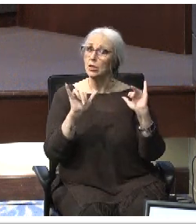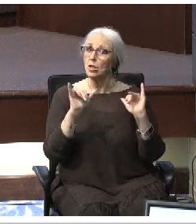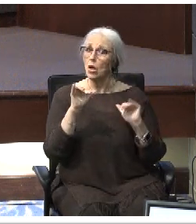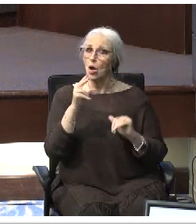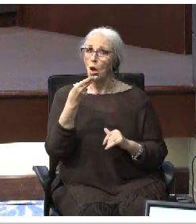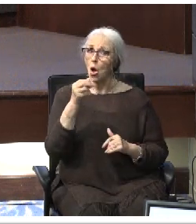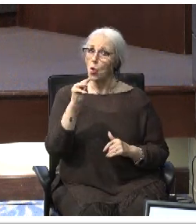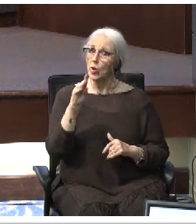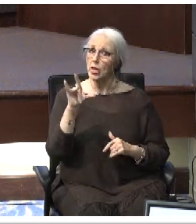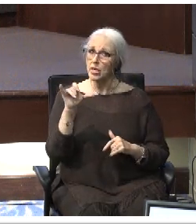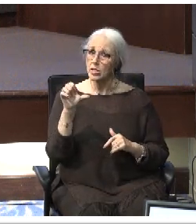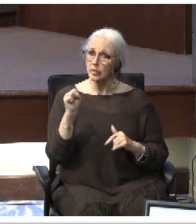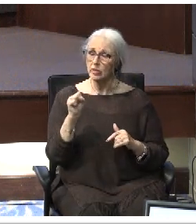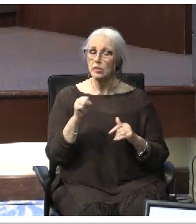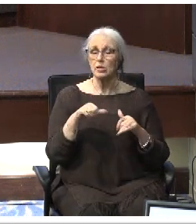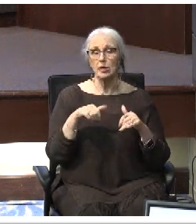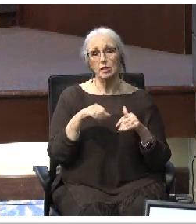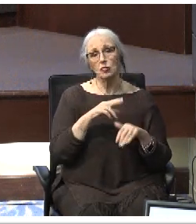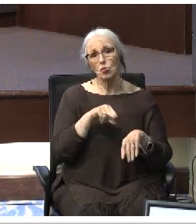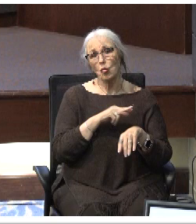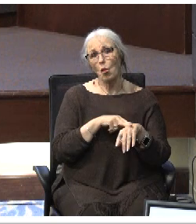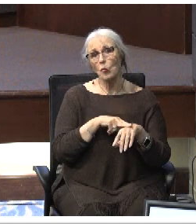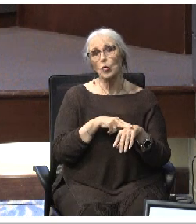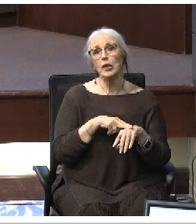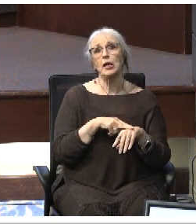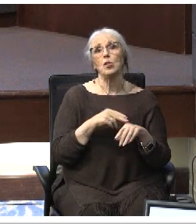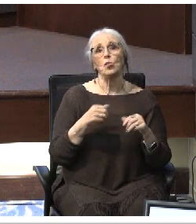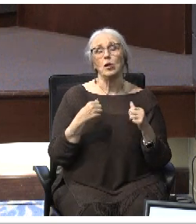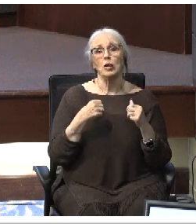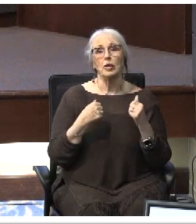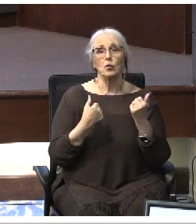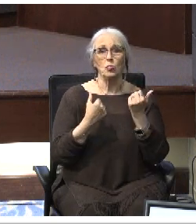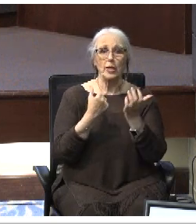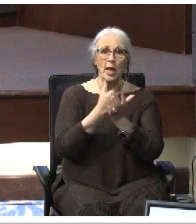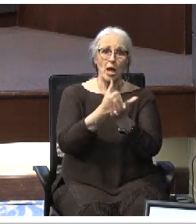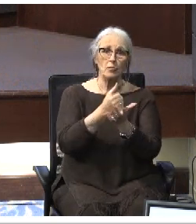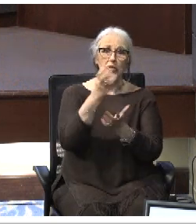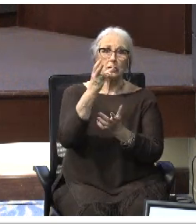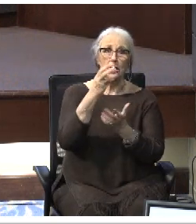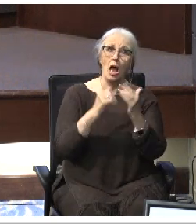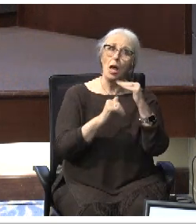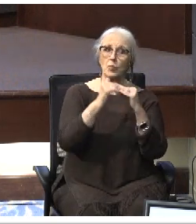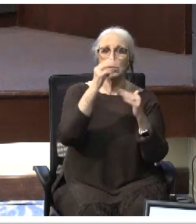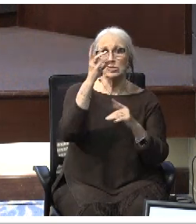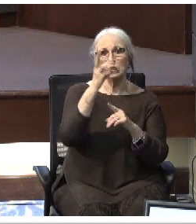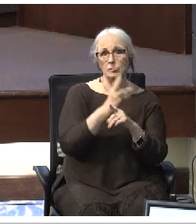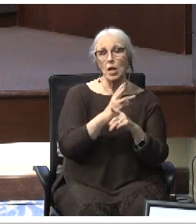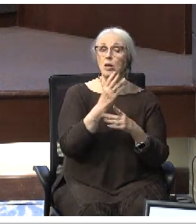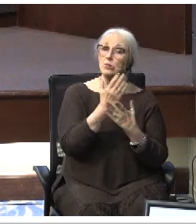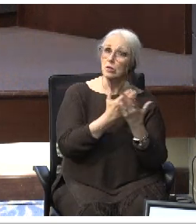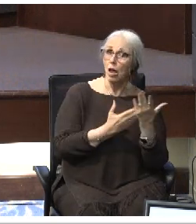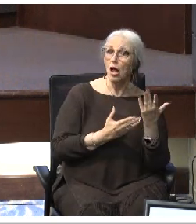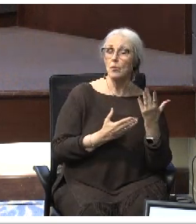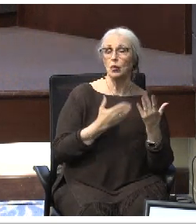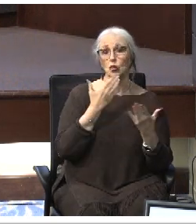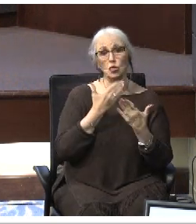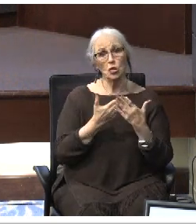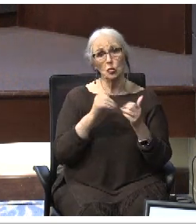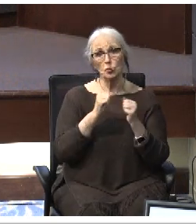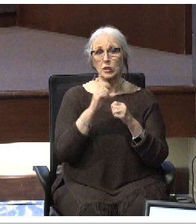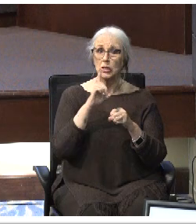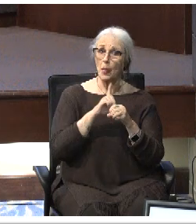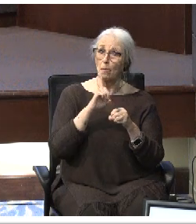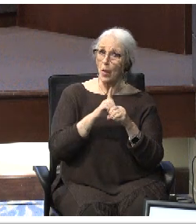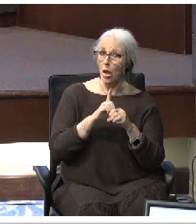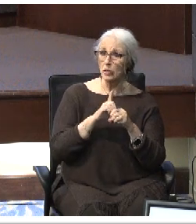typical amount of assistance we provide is about 6 months. Some people are good with only a deposit assistance and